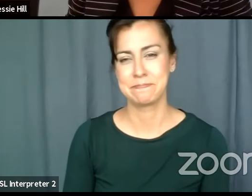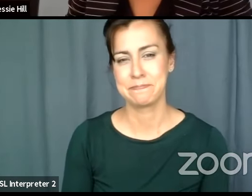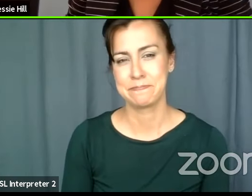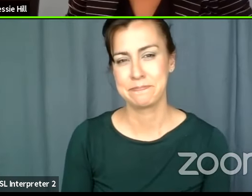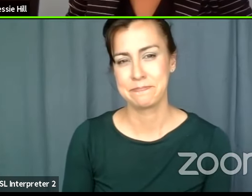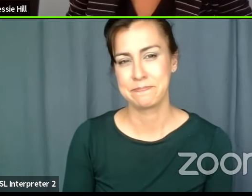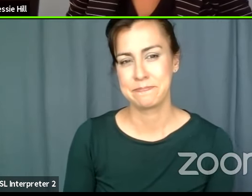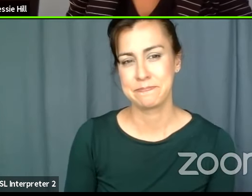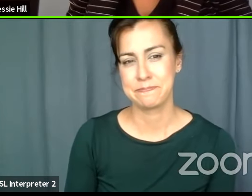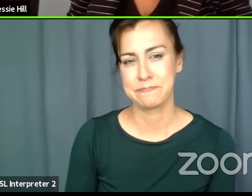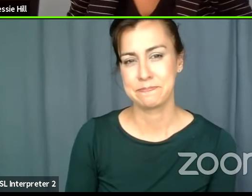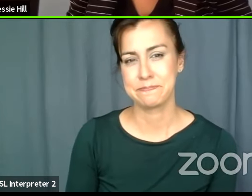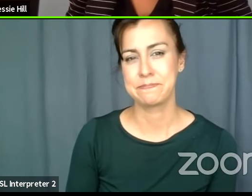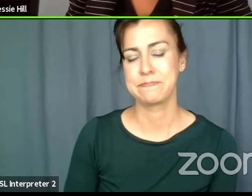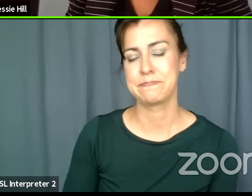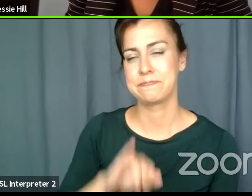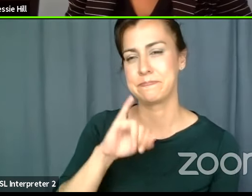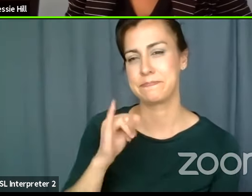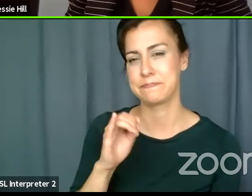Great, thanks.